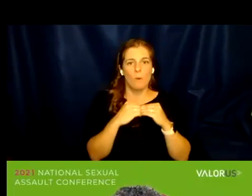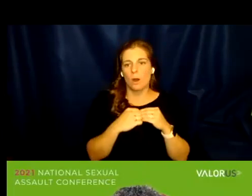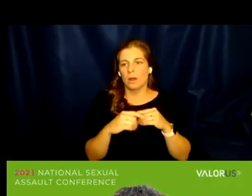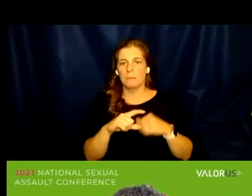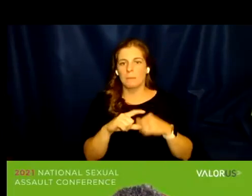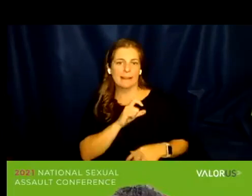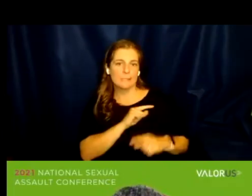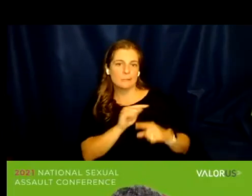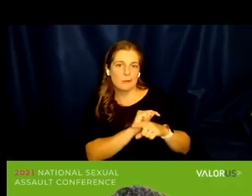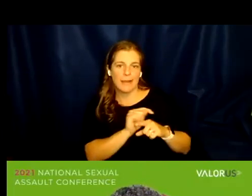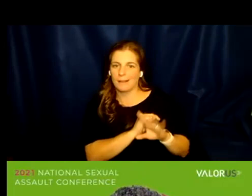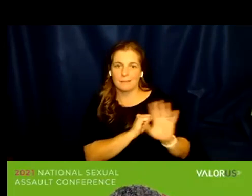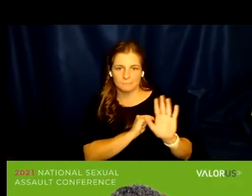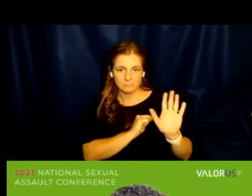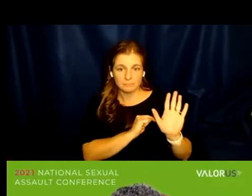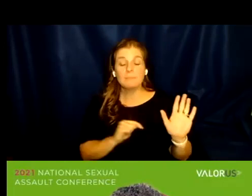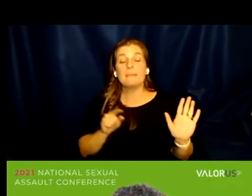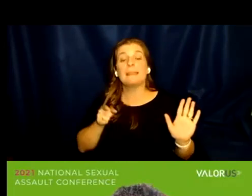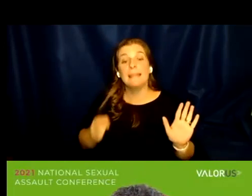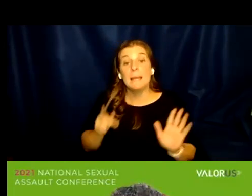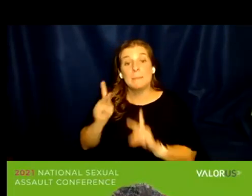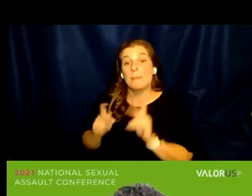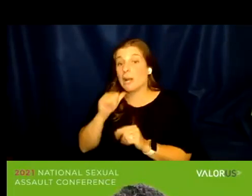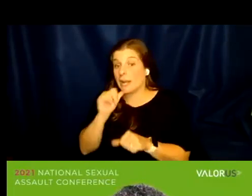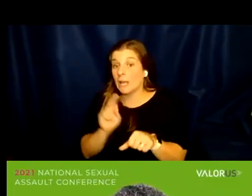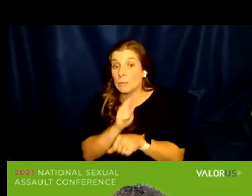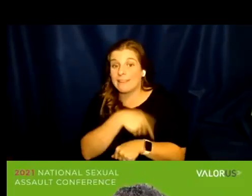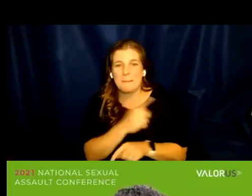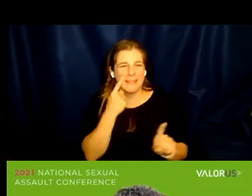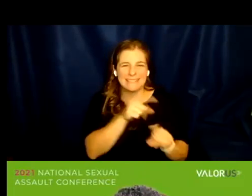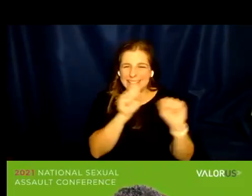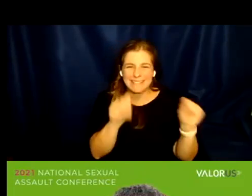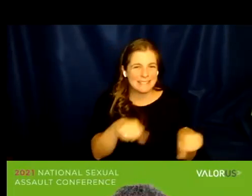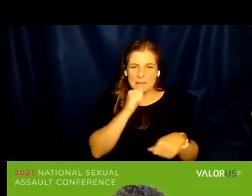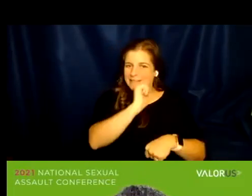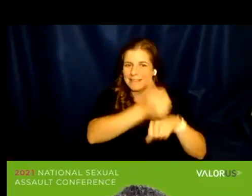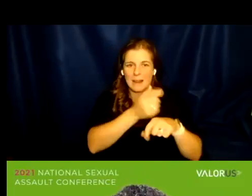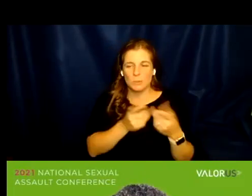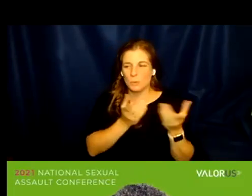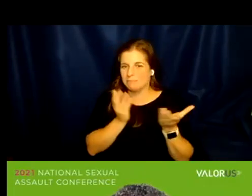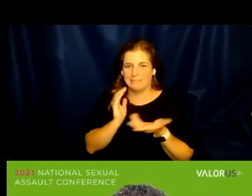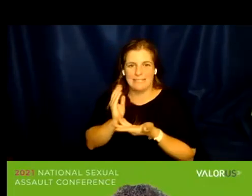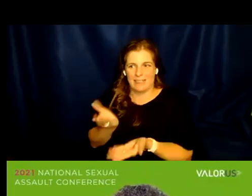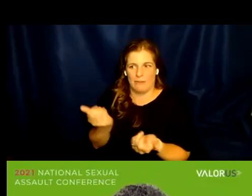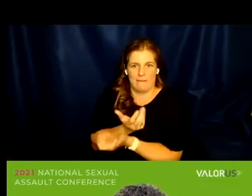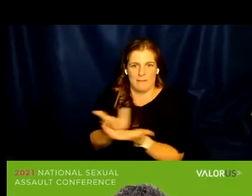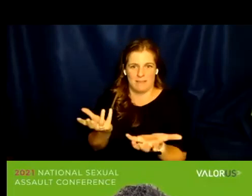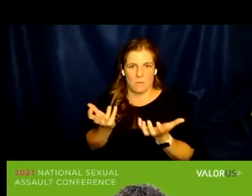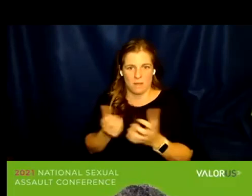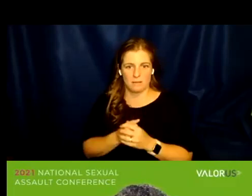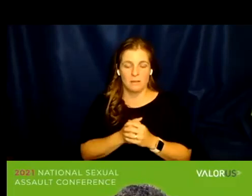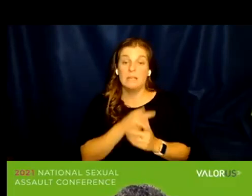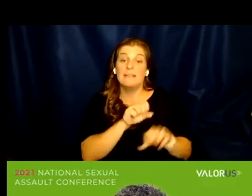the system is because the system isn't delivering what they want, and it wasn't set up to deliver what they want. And what it was set up to do is to